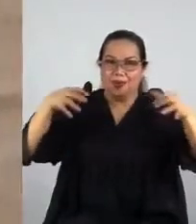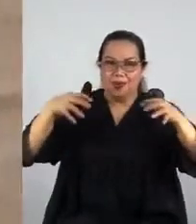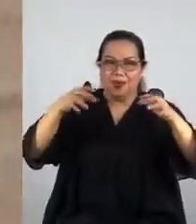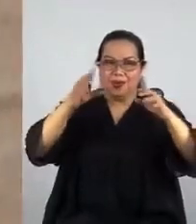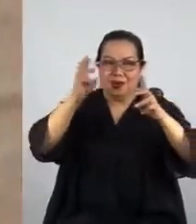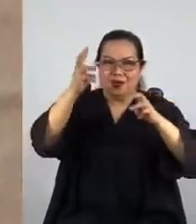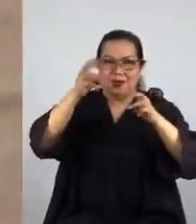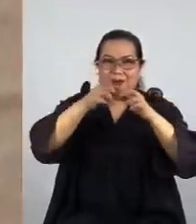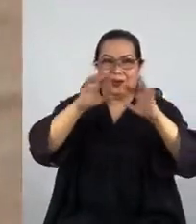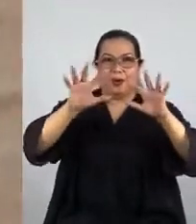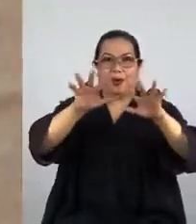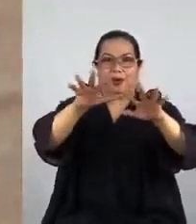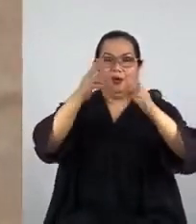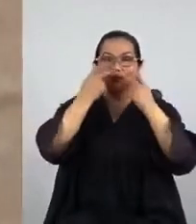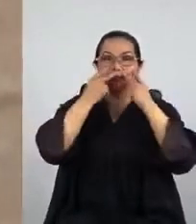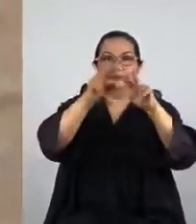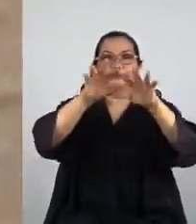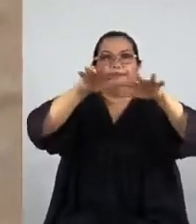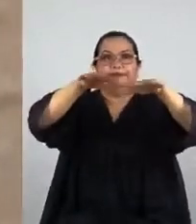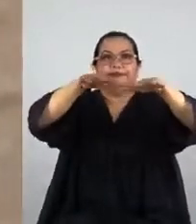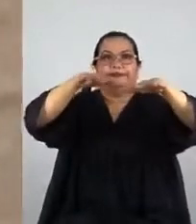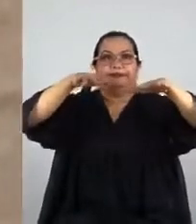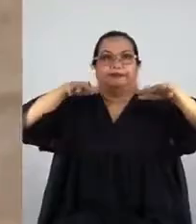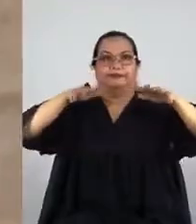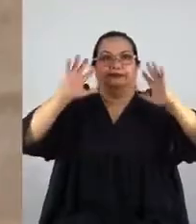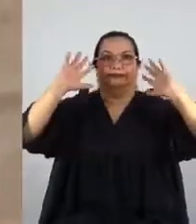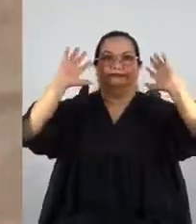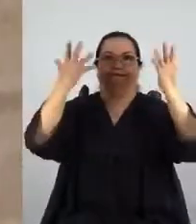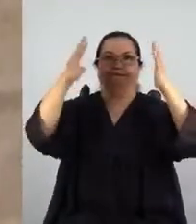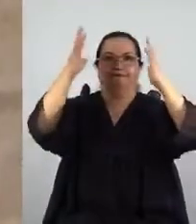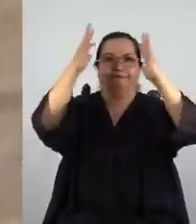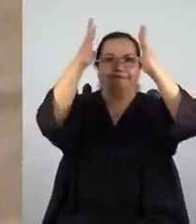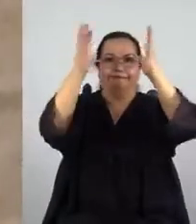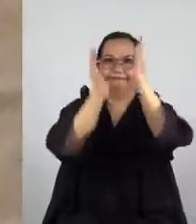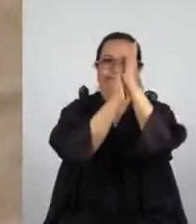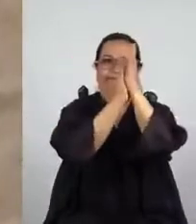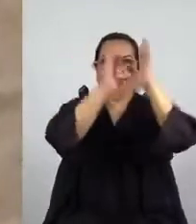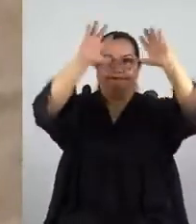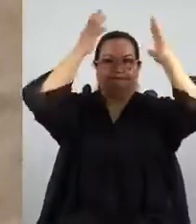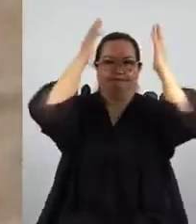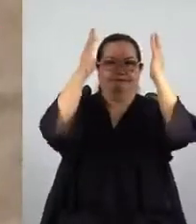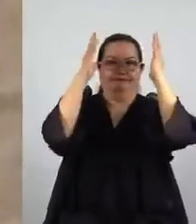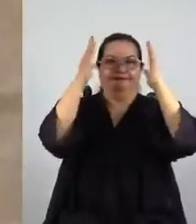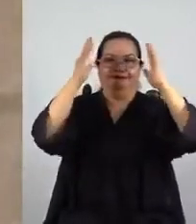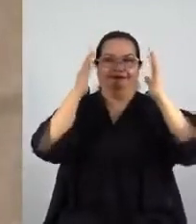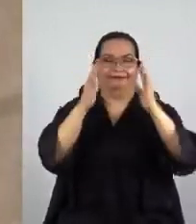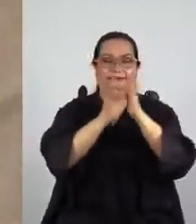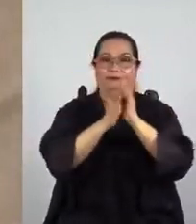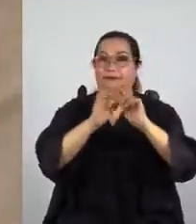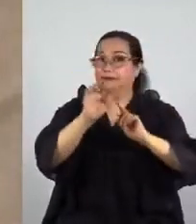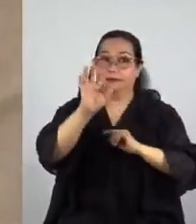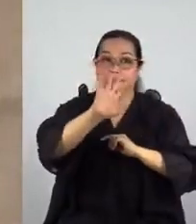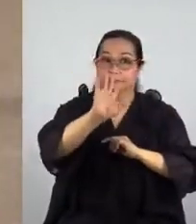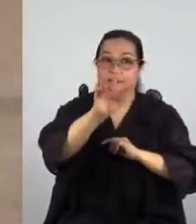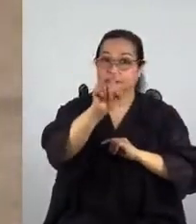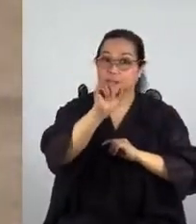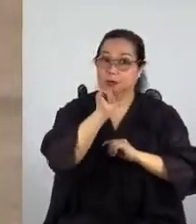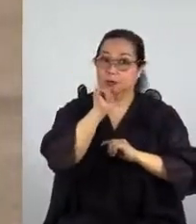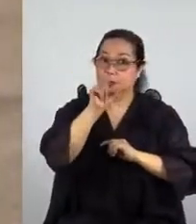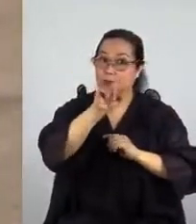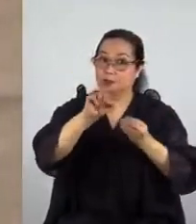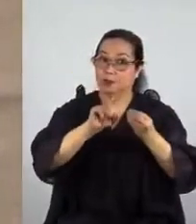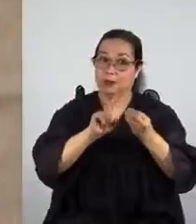as spectators, you know, cheering these believers on earth on. But, you know, that's not really the